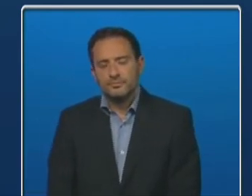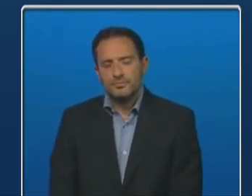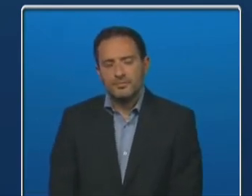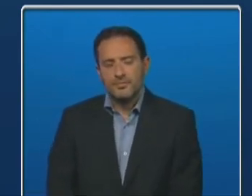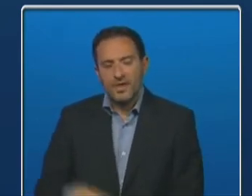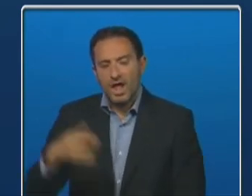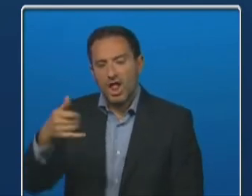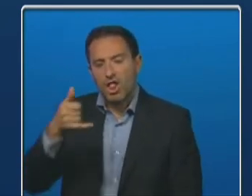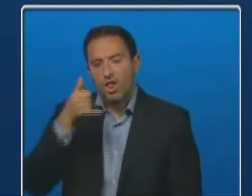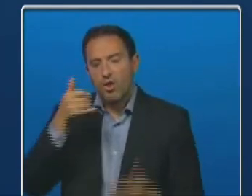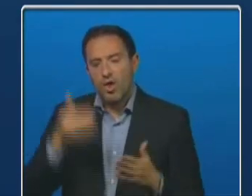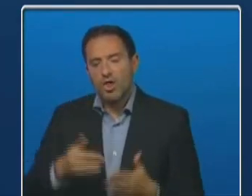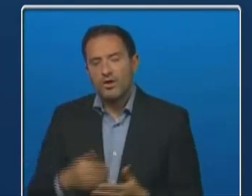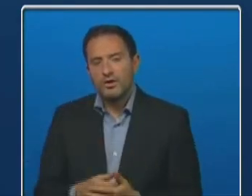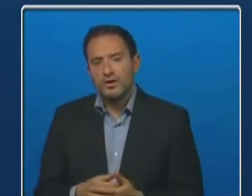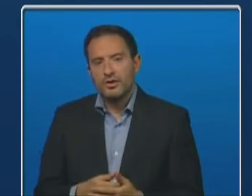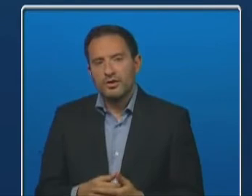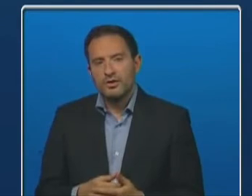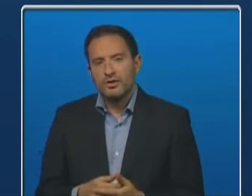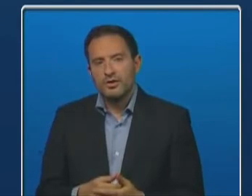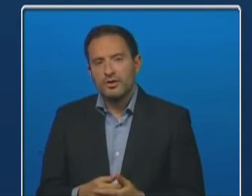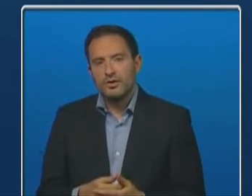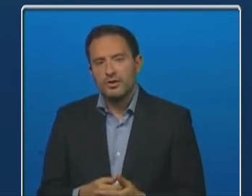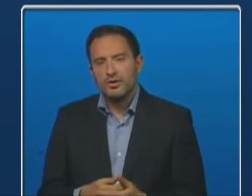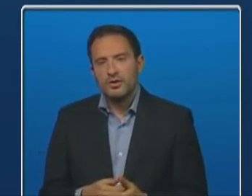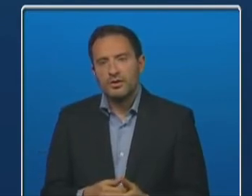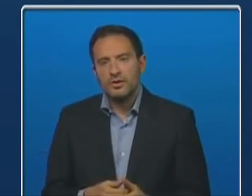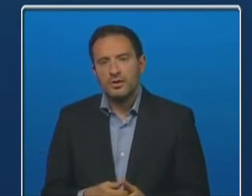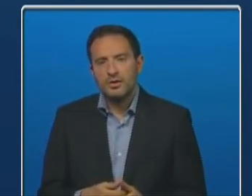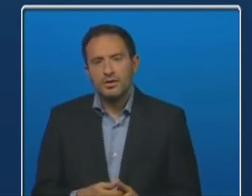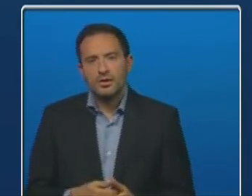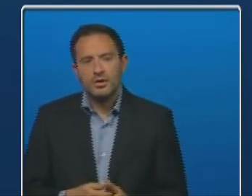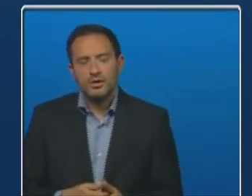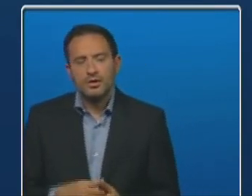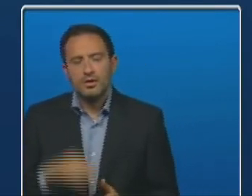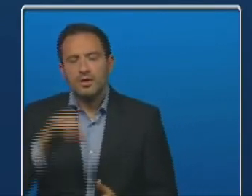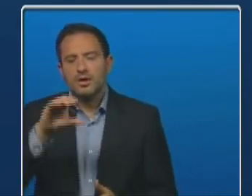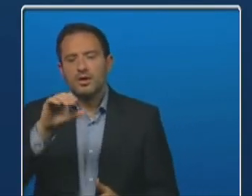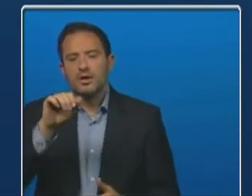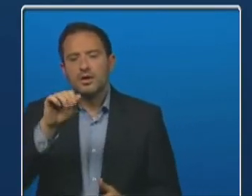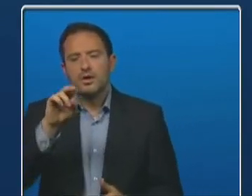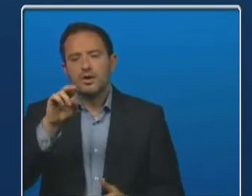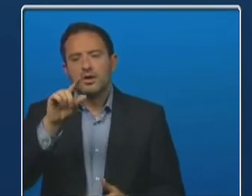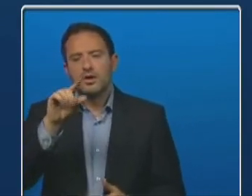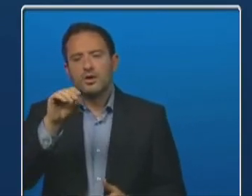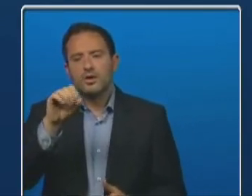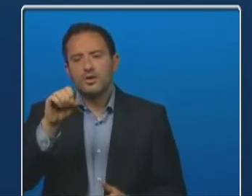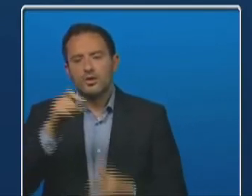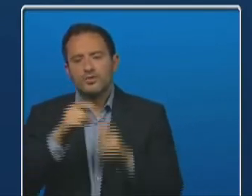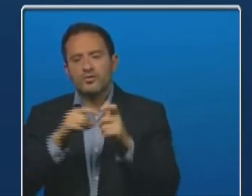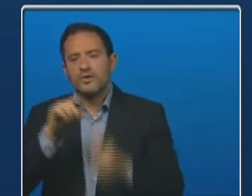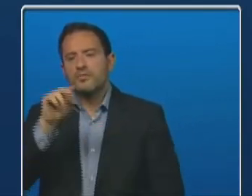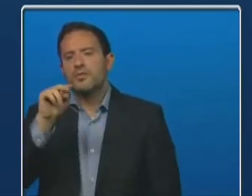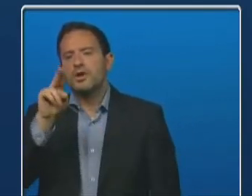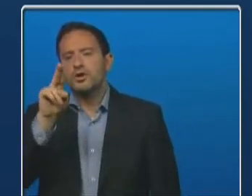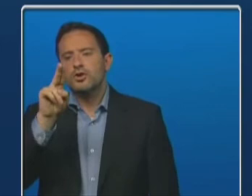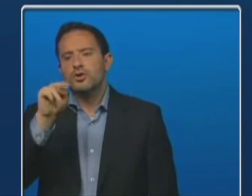please? Our next question comes from Carla Valdez with Univision. Your line is open.